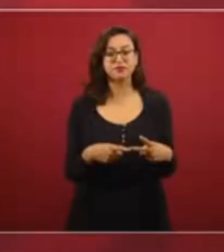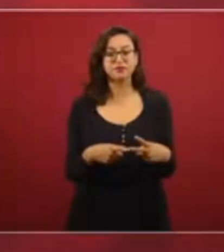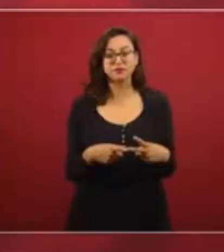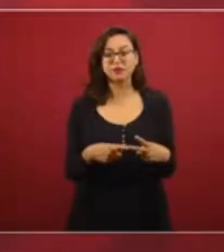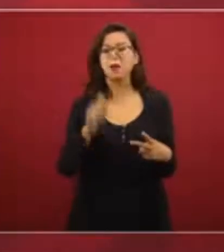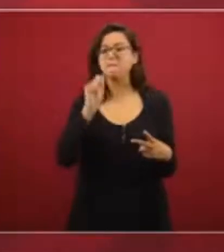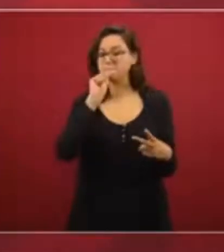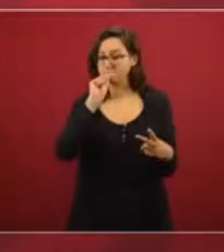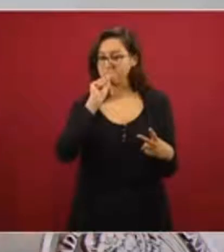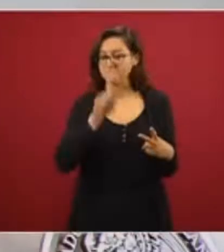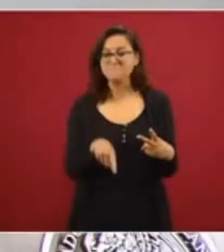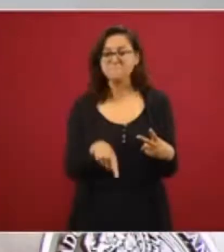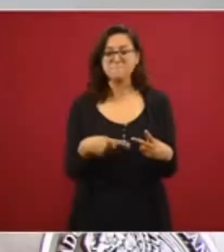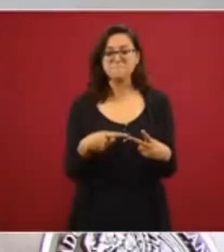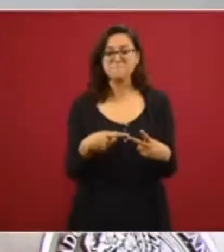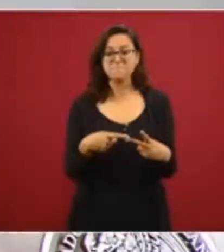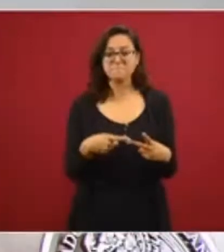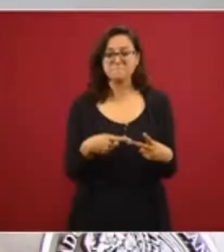también